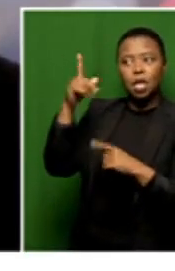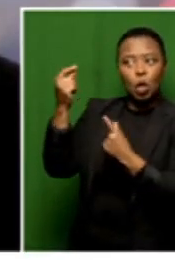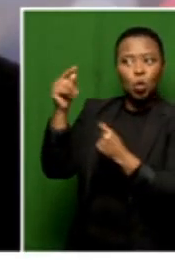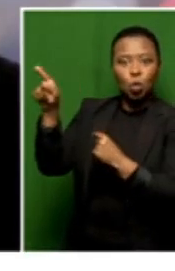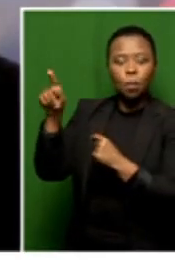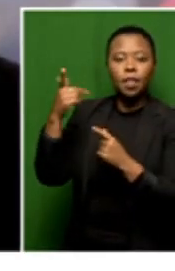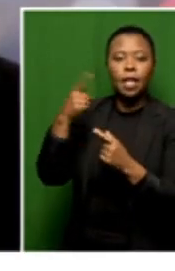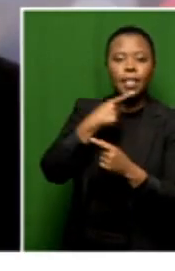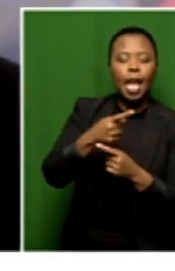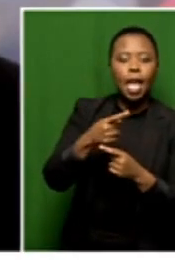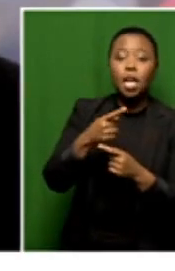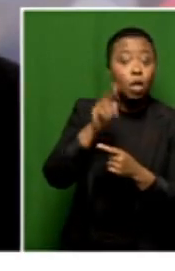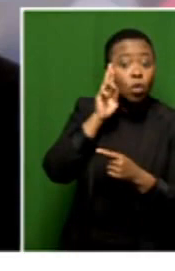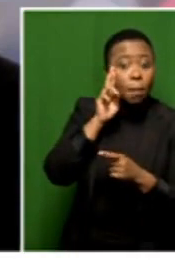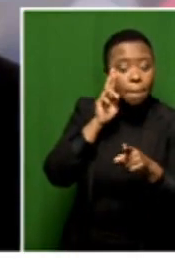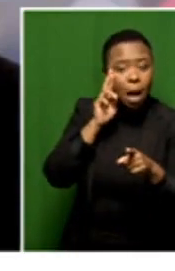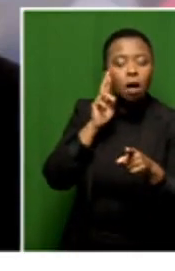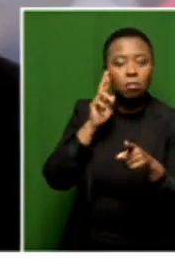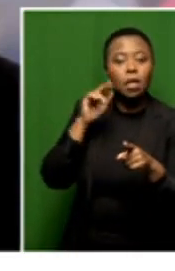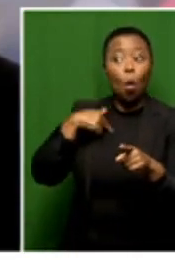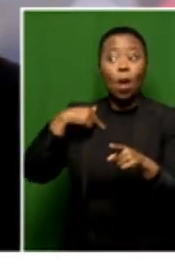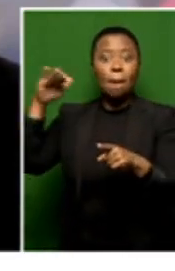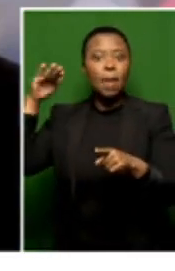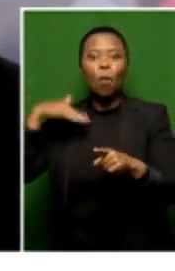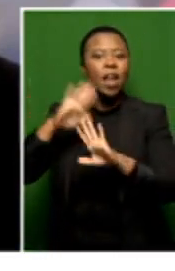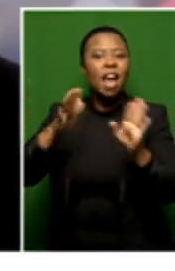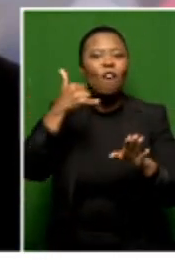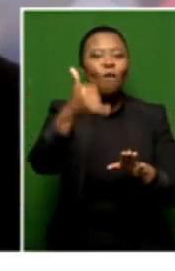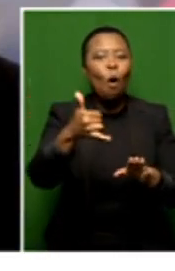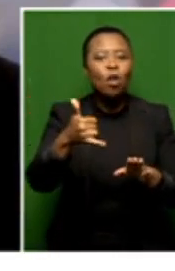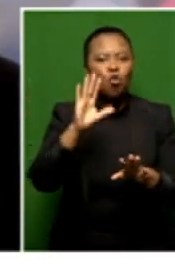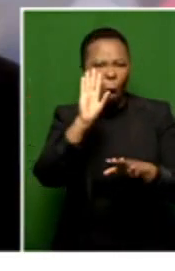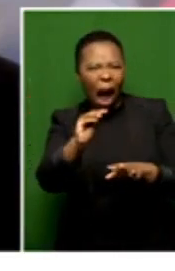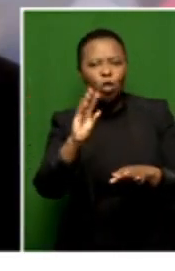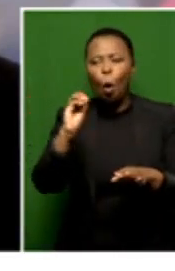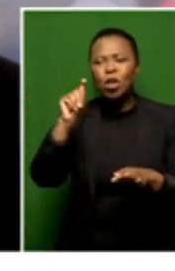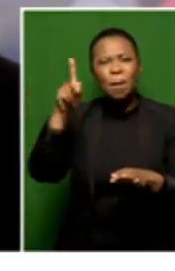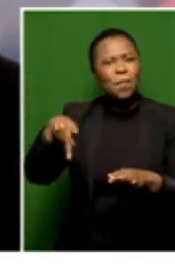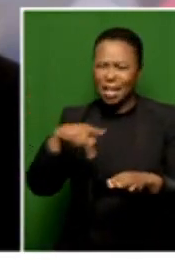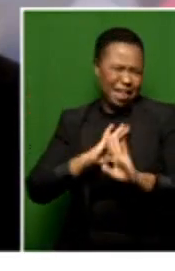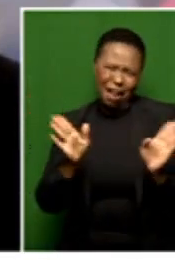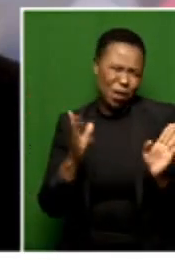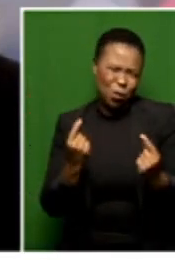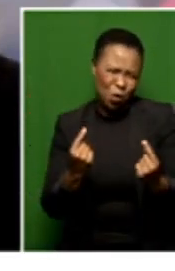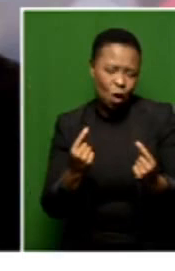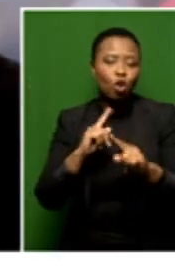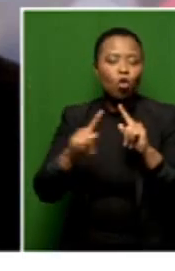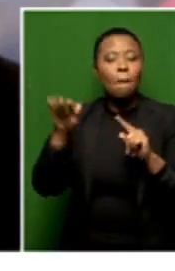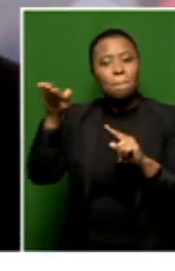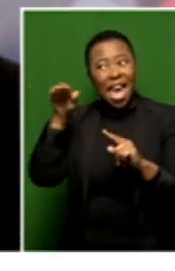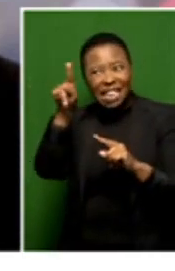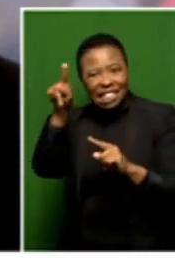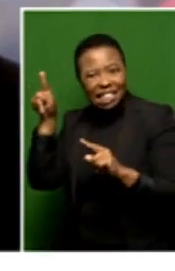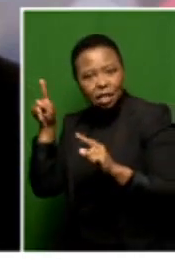that they'll say to you, remember that as the bank, we would never call you to ask you for your OTP, for instance. How do banks also play